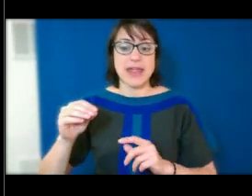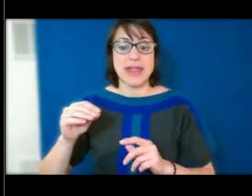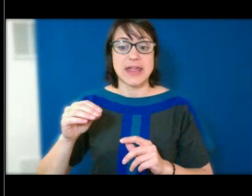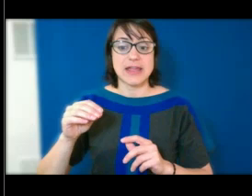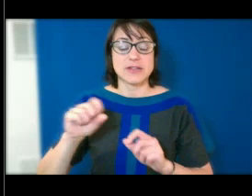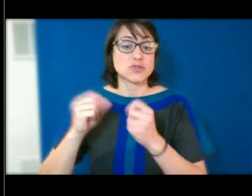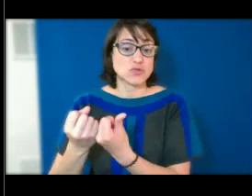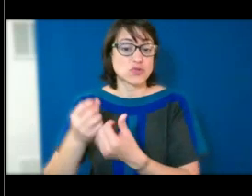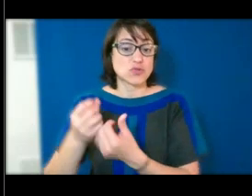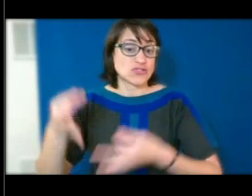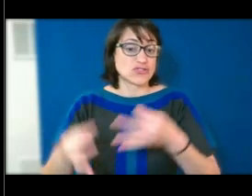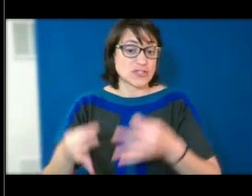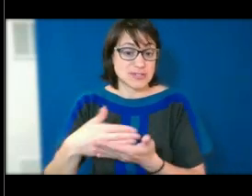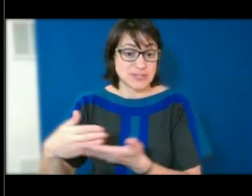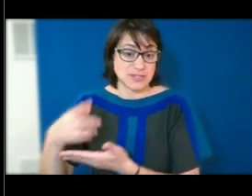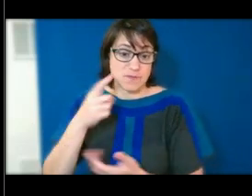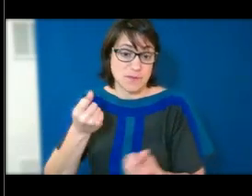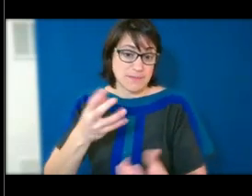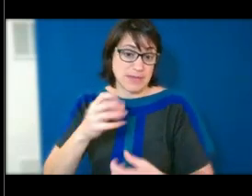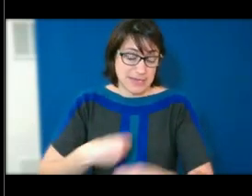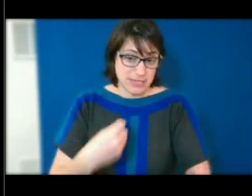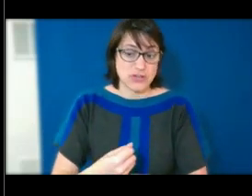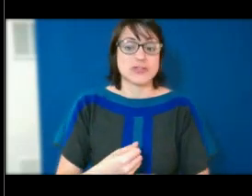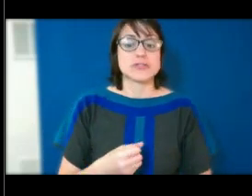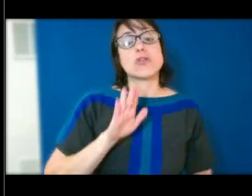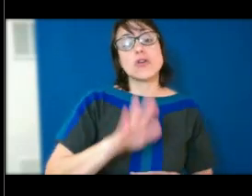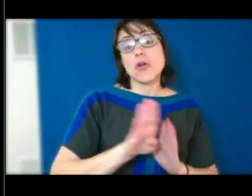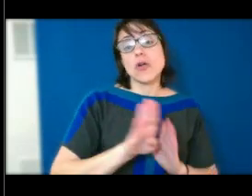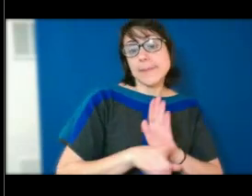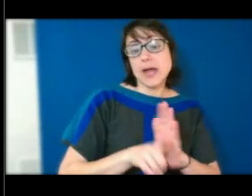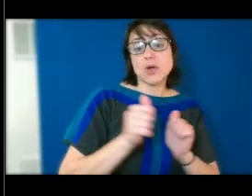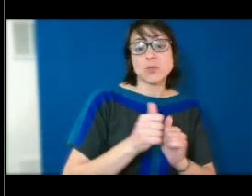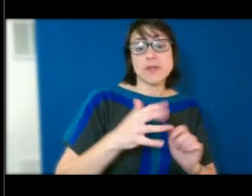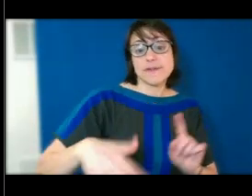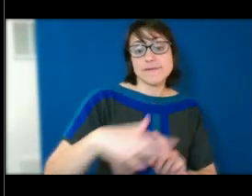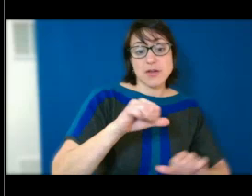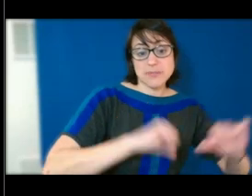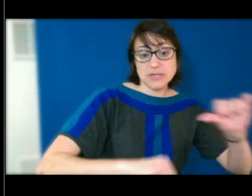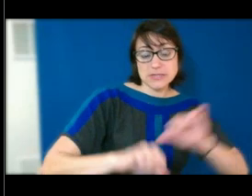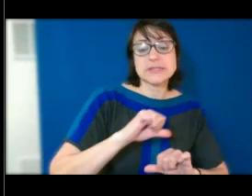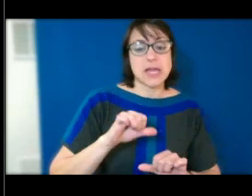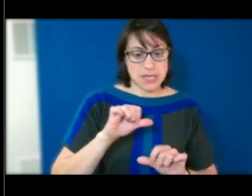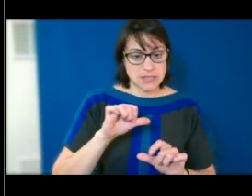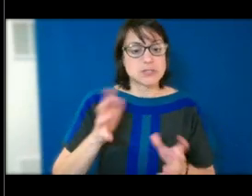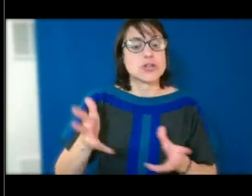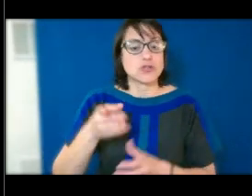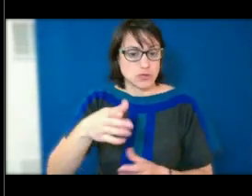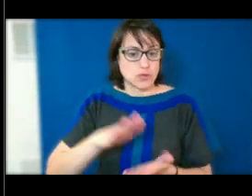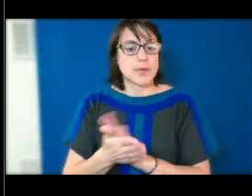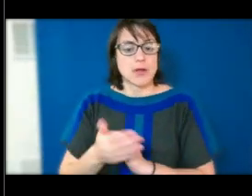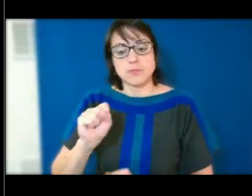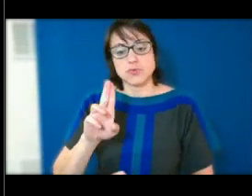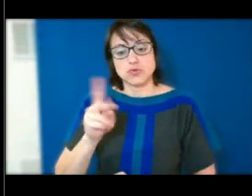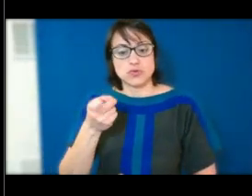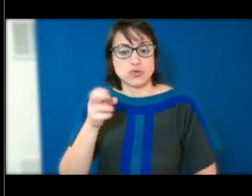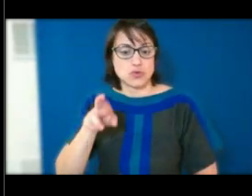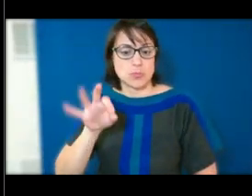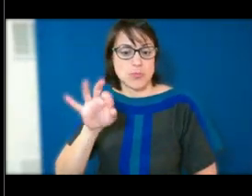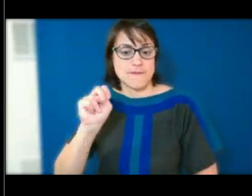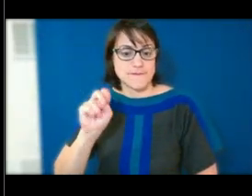in environmental science propelled her to work with Superfund remediation work as a US EPA contractor and later as a fundraiser